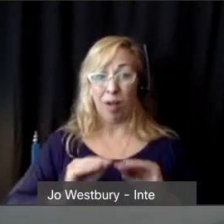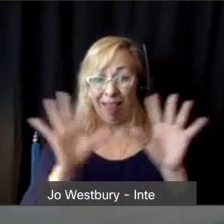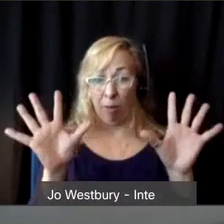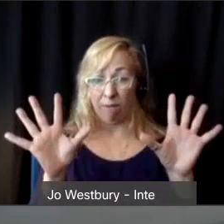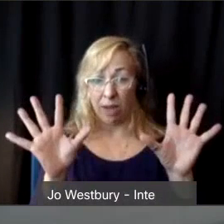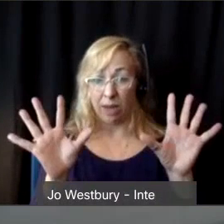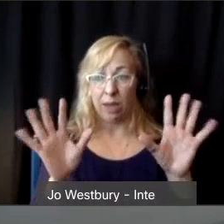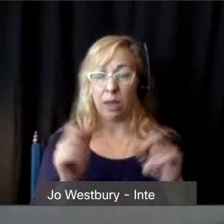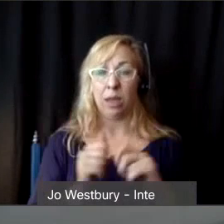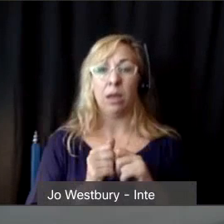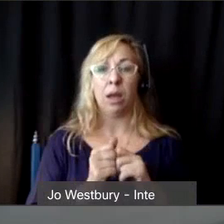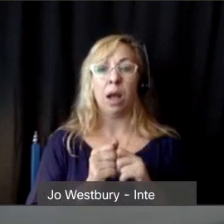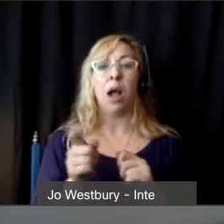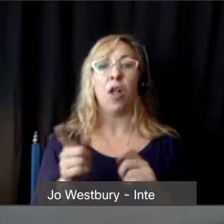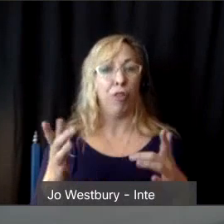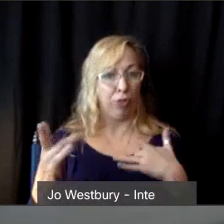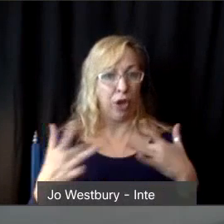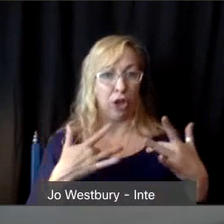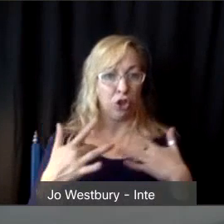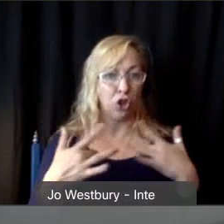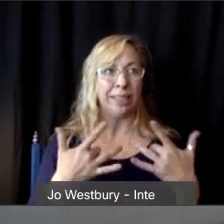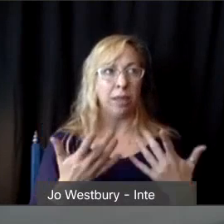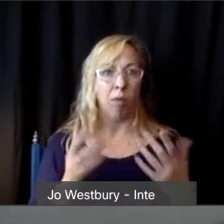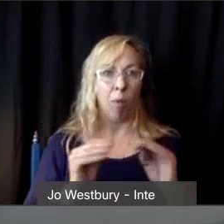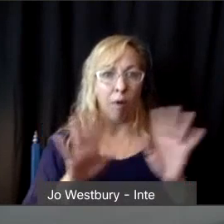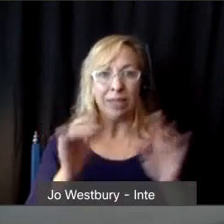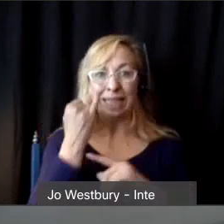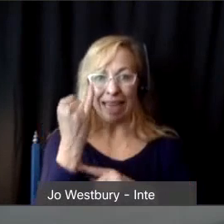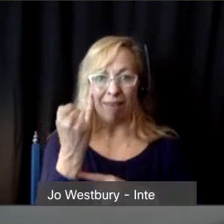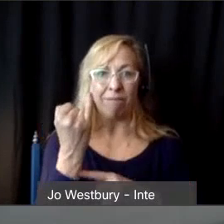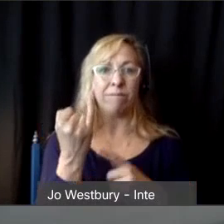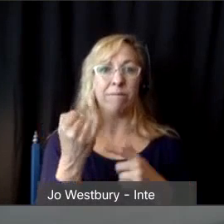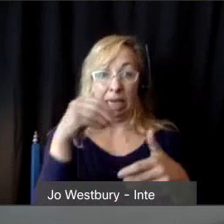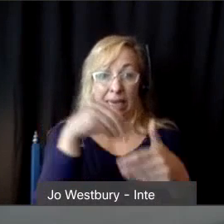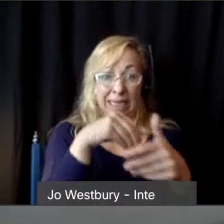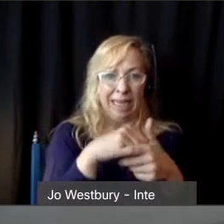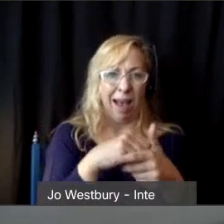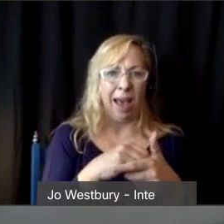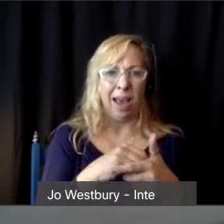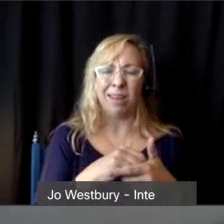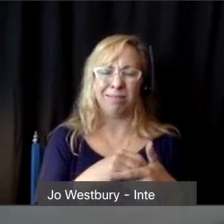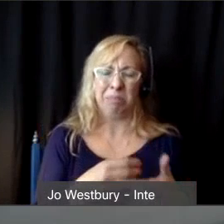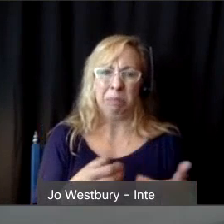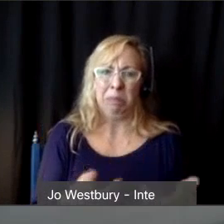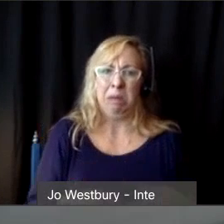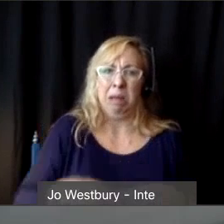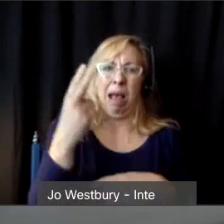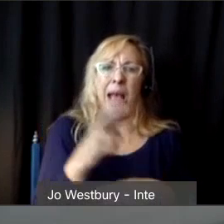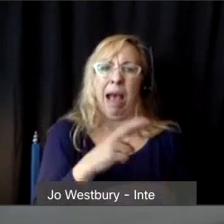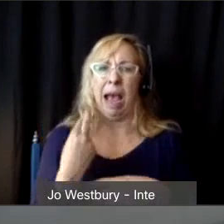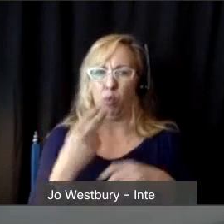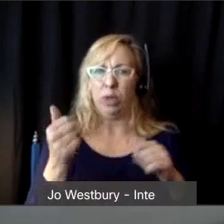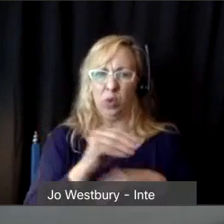they have is clearly when you're inside, the risk of transmission is greater. And so if you have a person who cannot